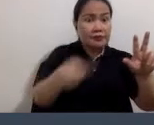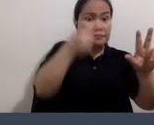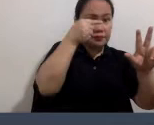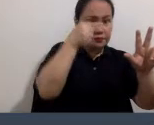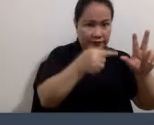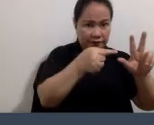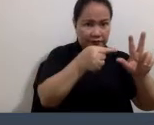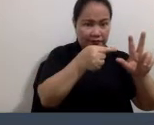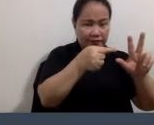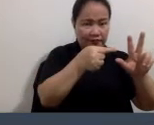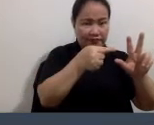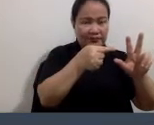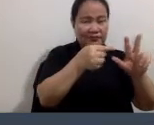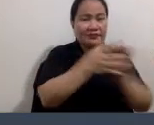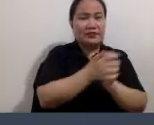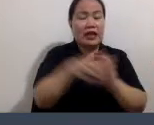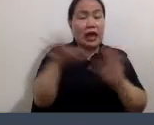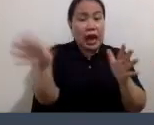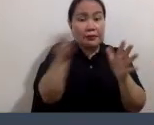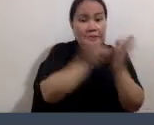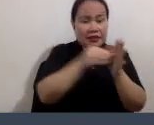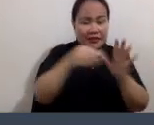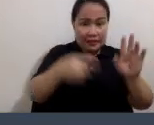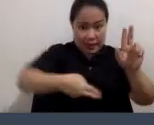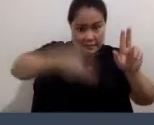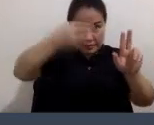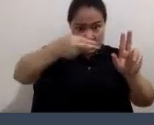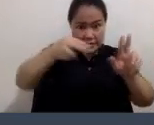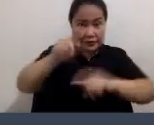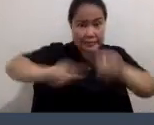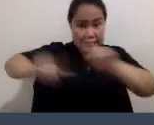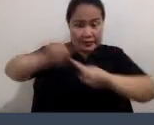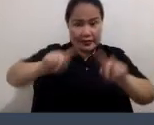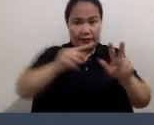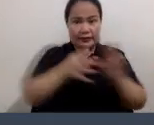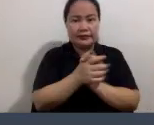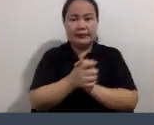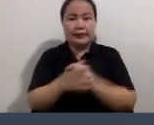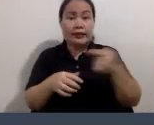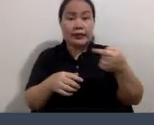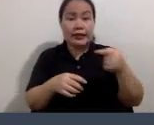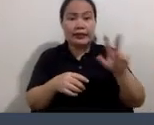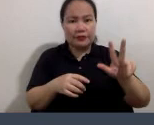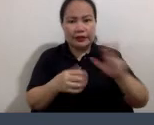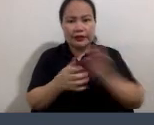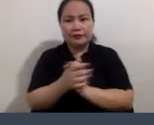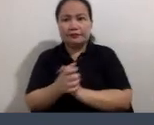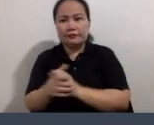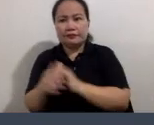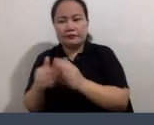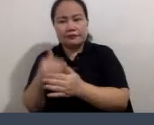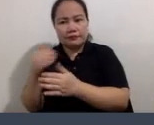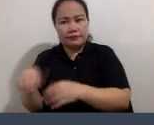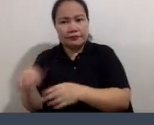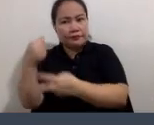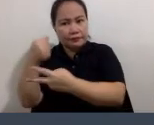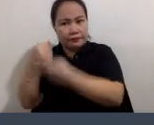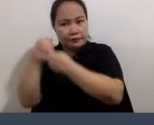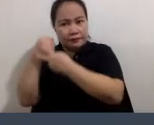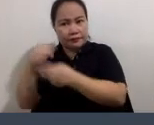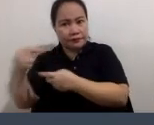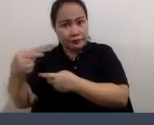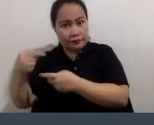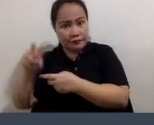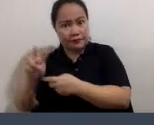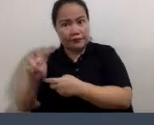si 11, kokopyahin natin yung sign ni 11, which makes it negative. Next, keep